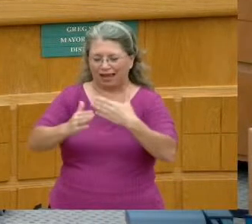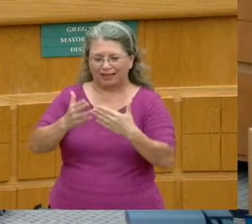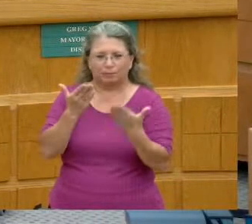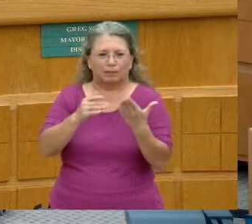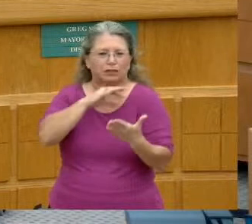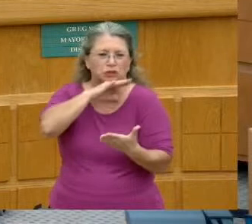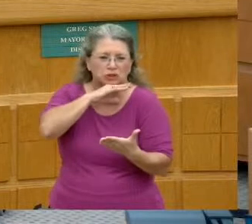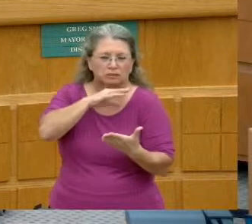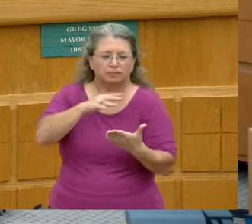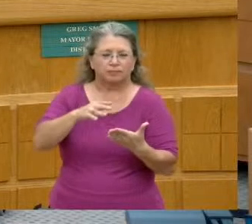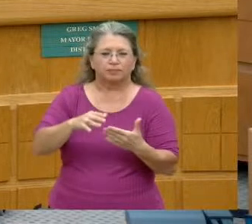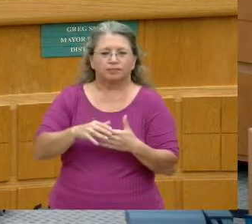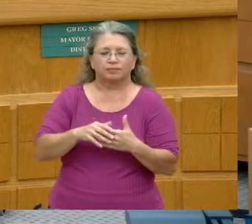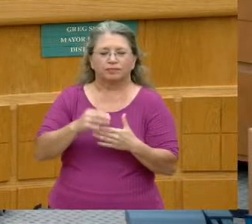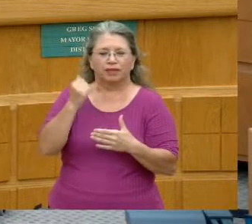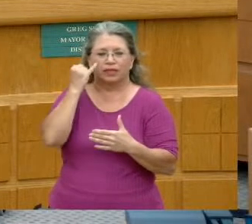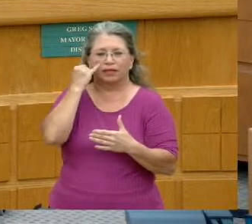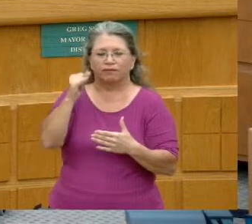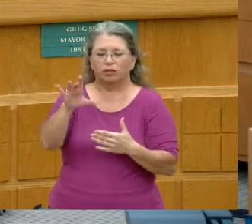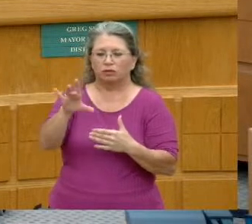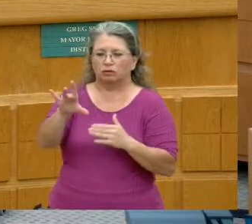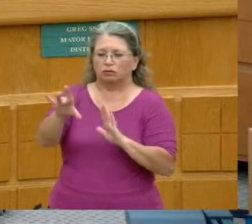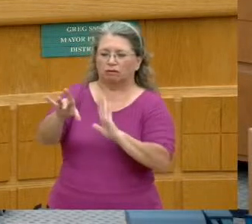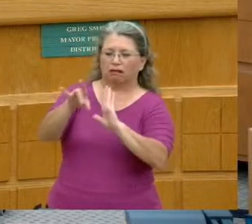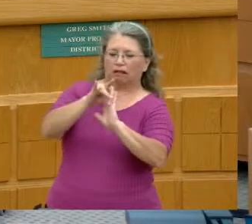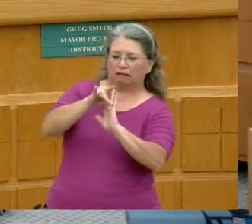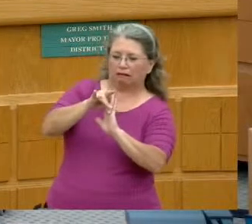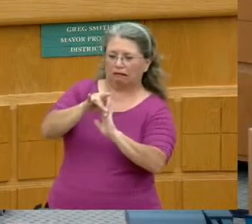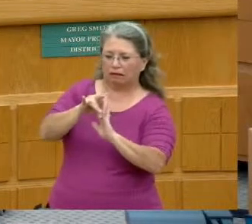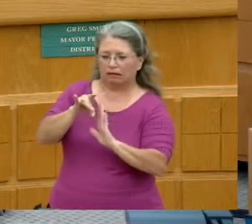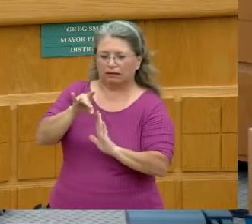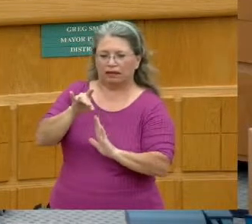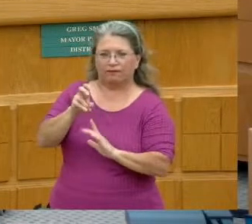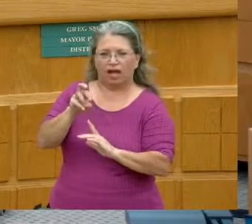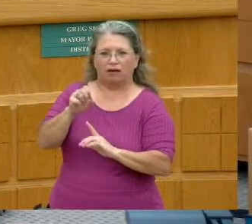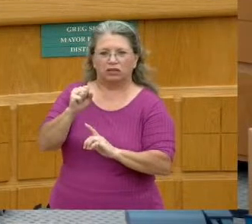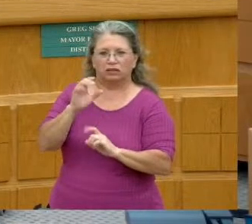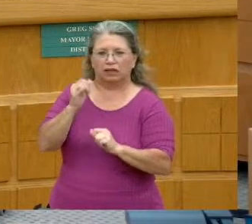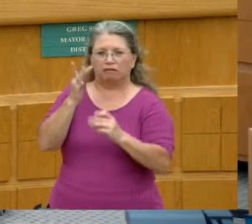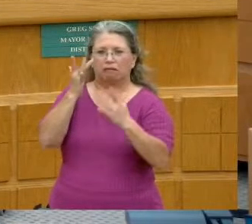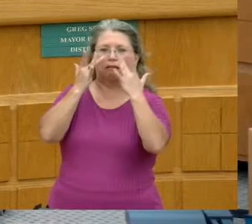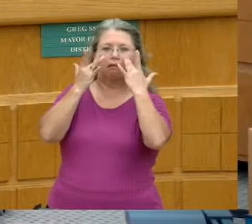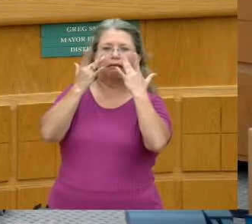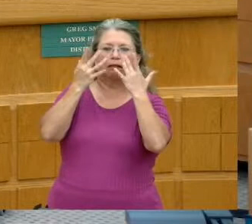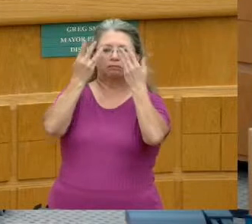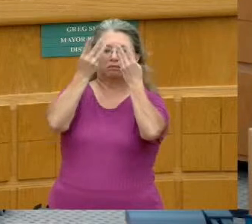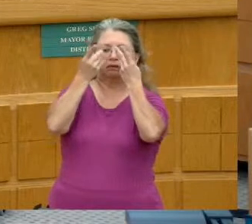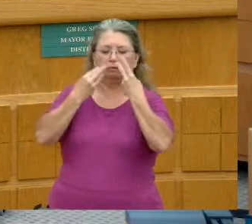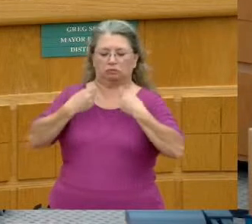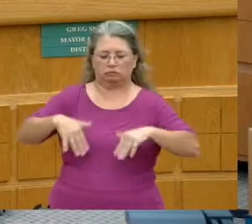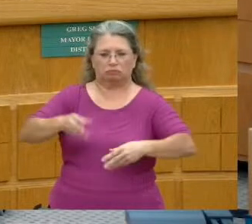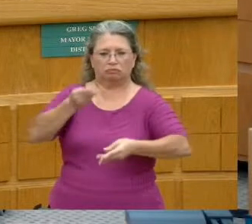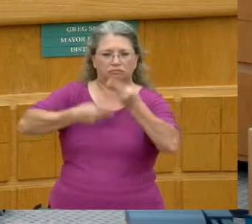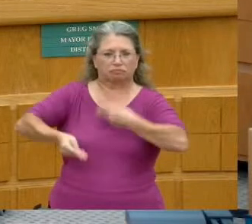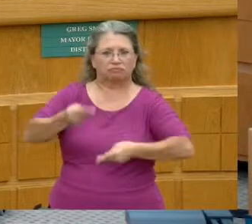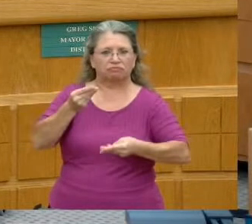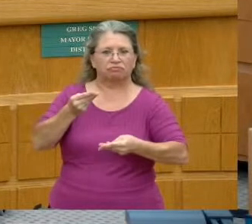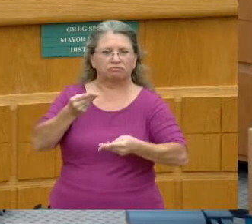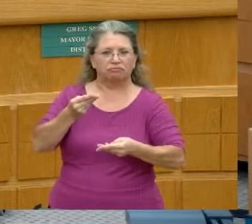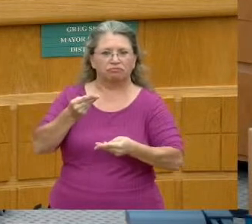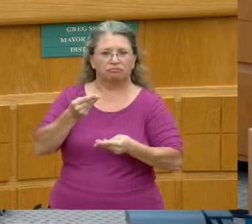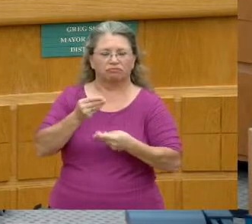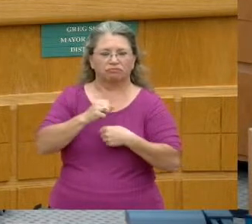dirty, because if you did contact the virus, that's the best way for it to get into your body. And be mindful